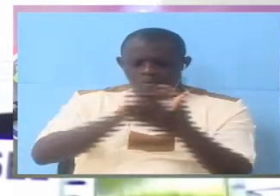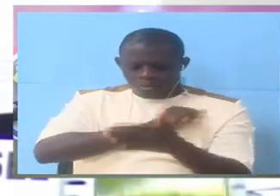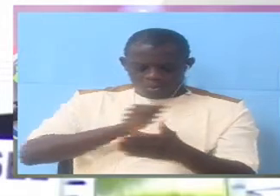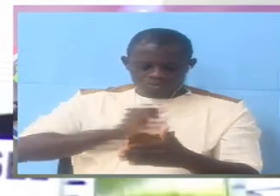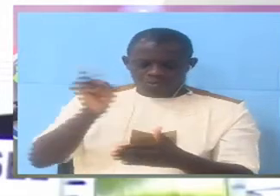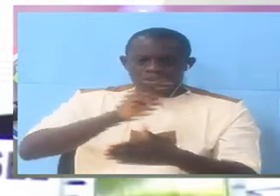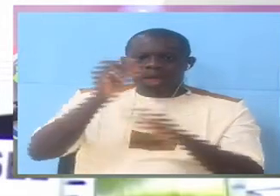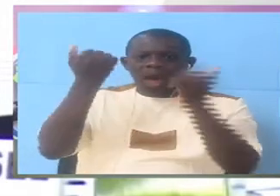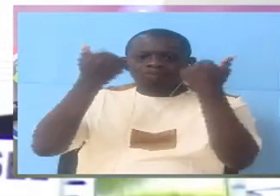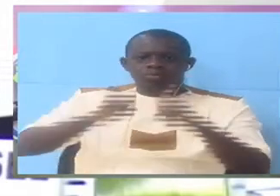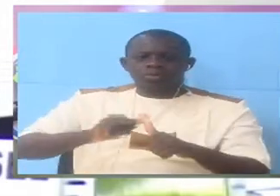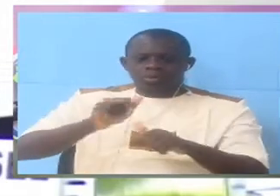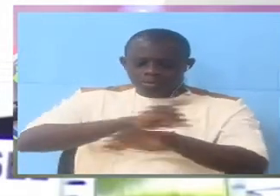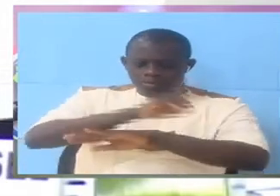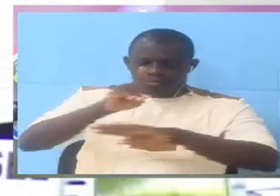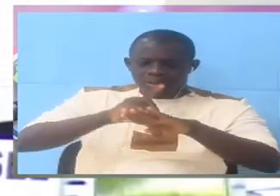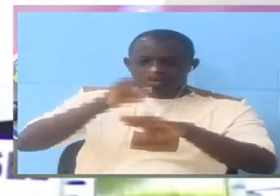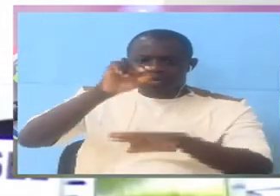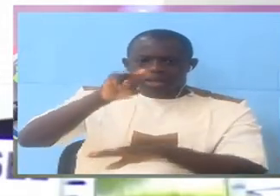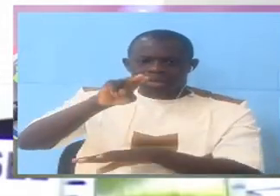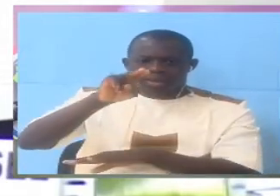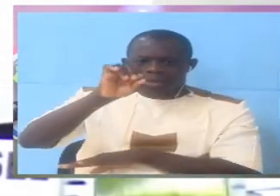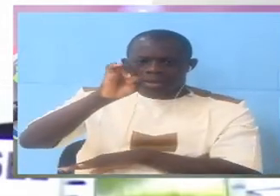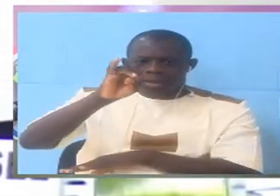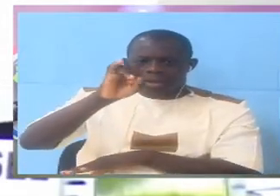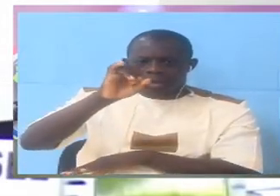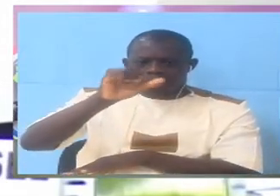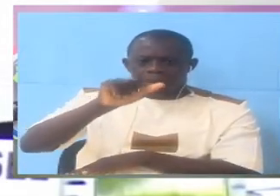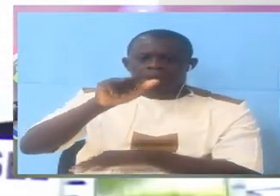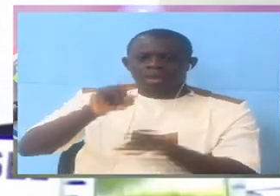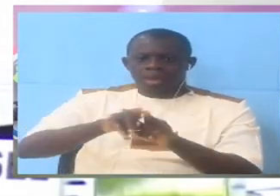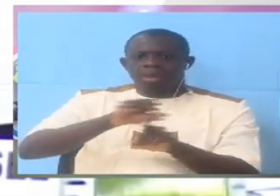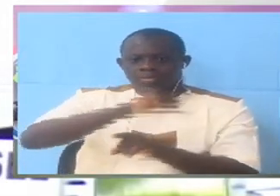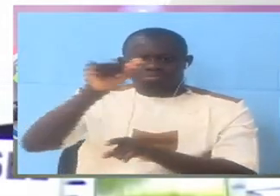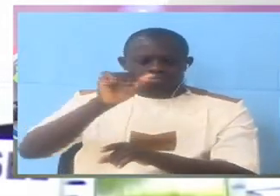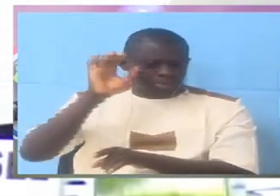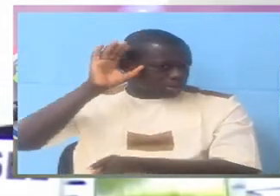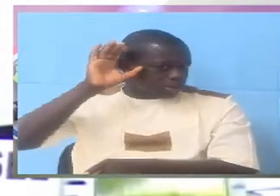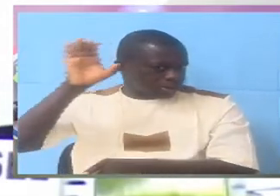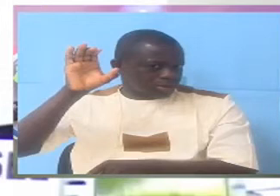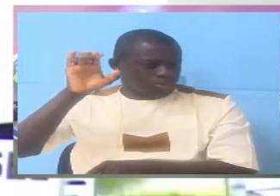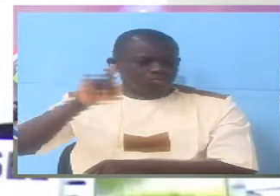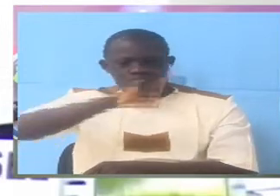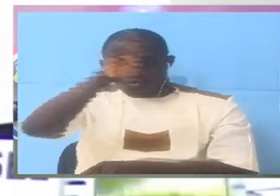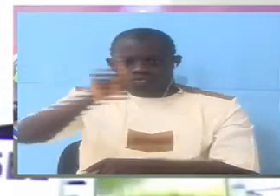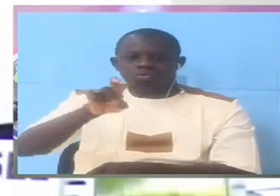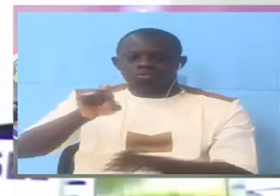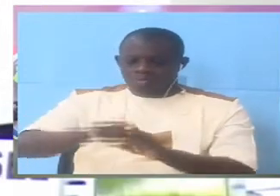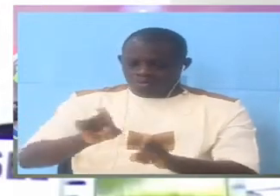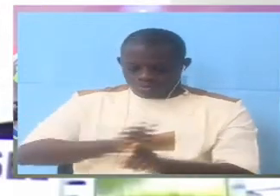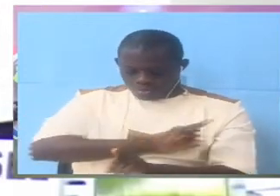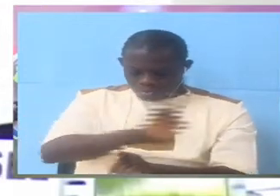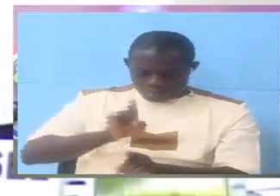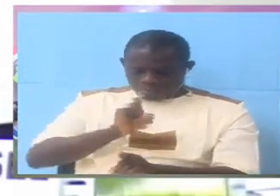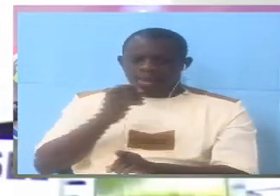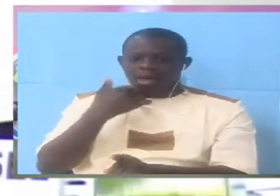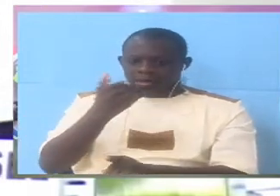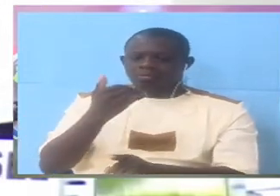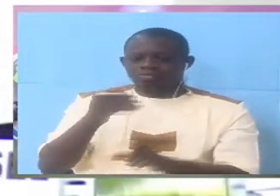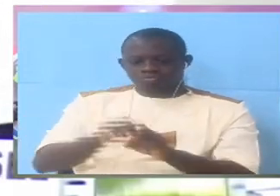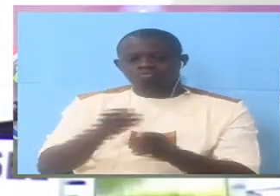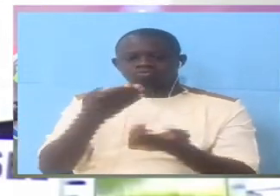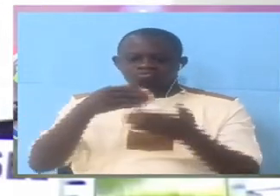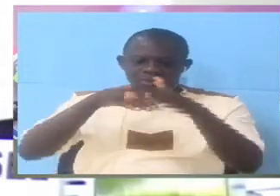commission munena na ke bring al furata NIA la korda bato. Listen. Lamoy. We were asked to come in and then we